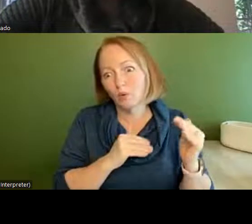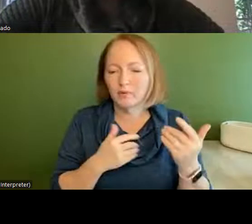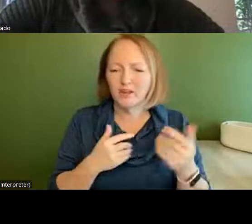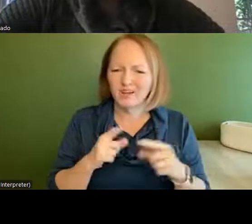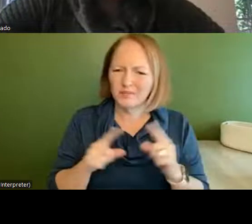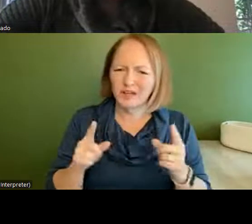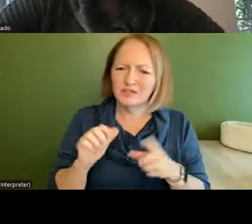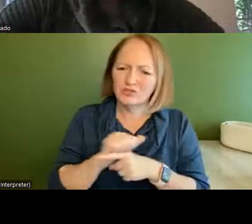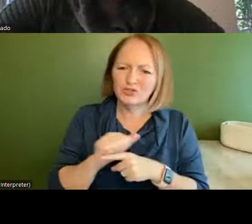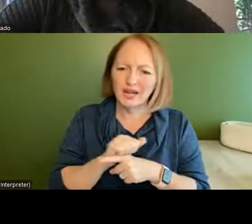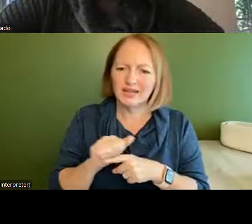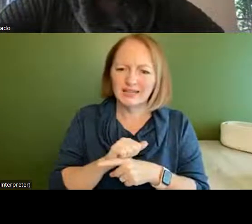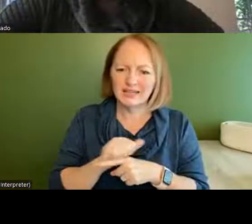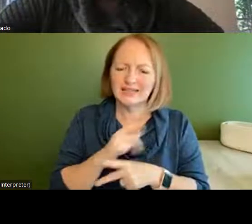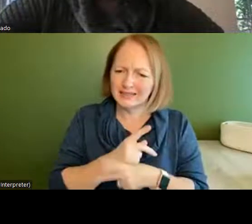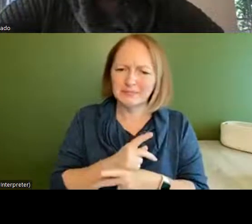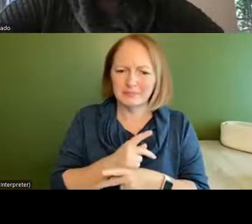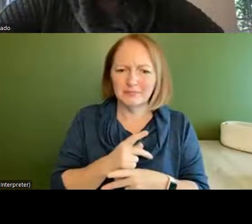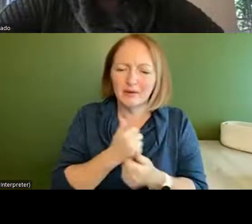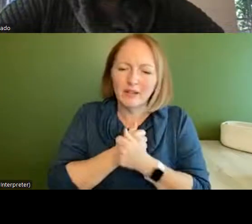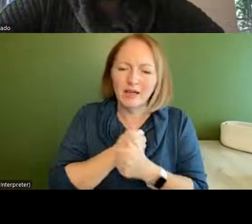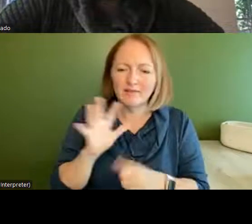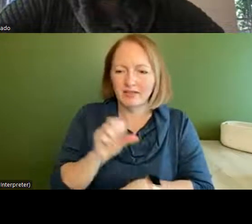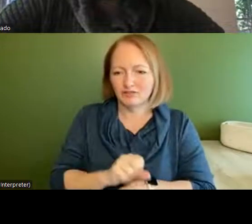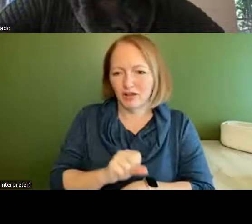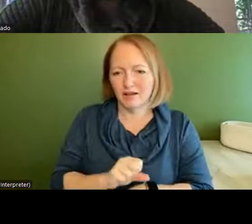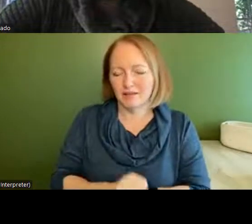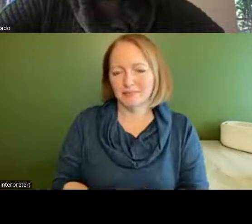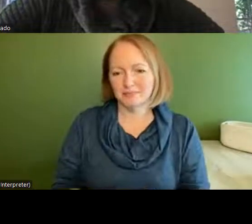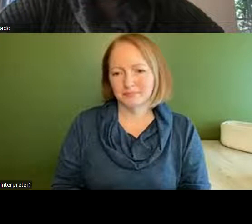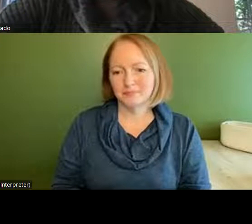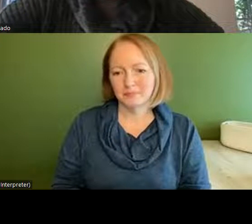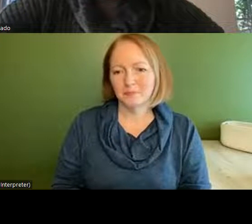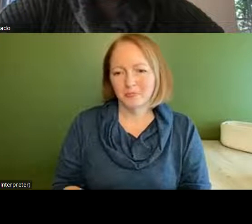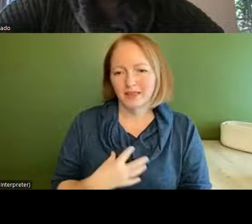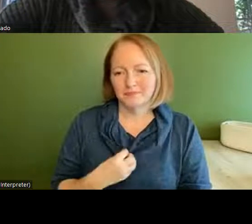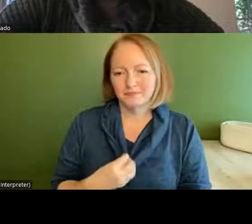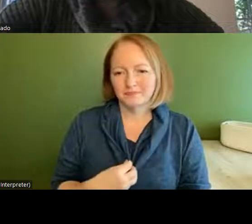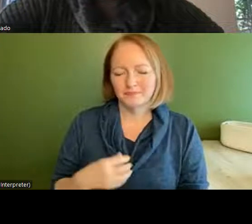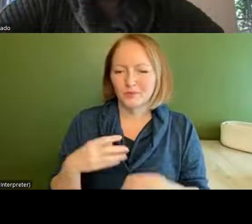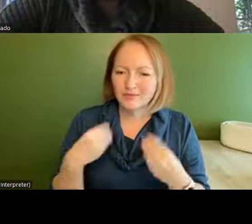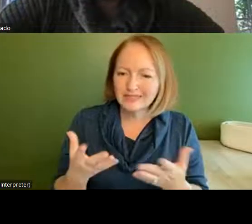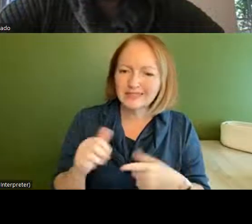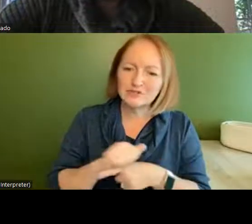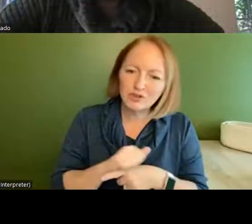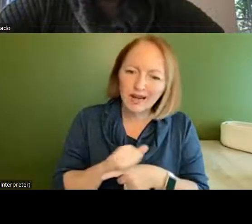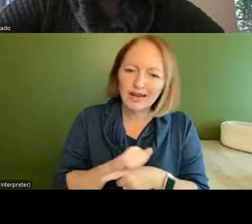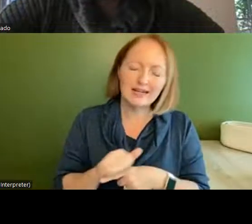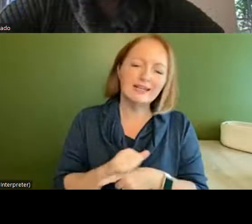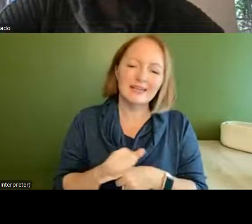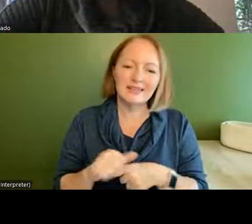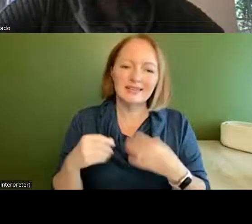what they would be, you can retain them because they're going to love their job. And how you have to give them the training, you have to give them